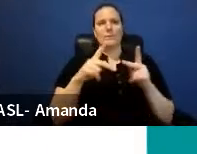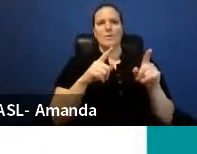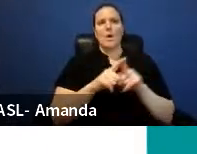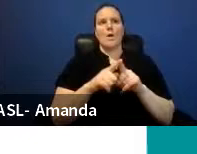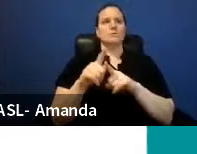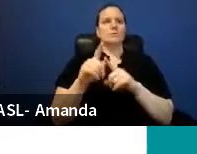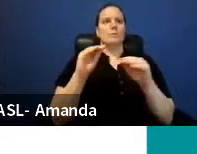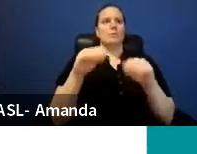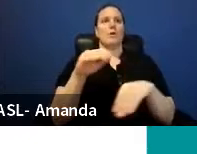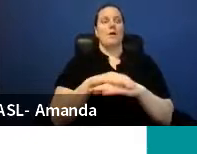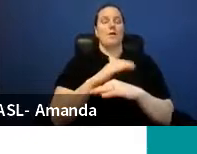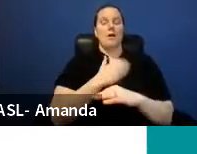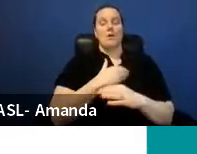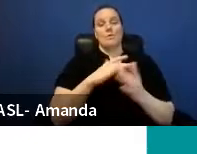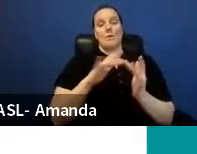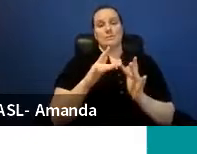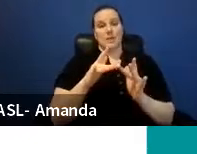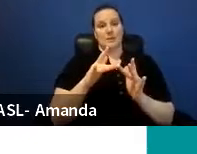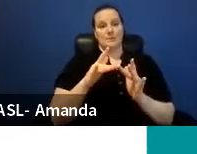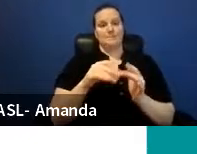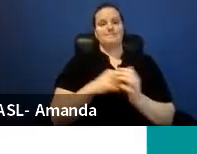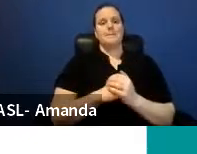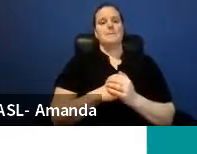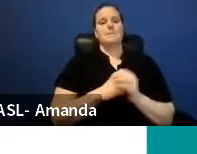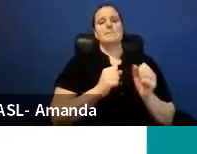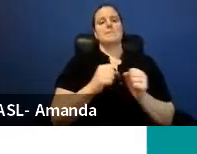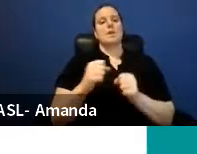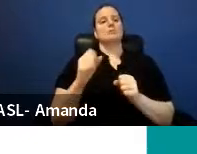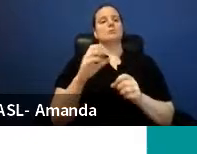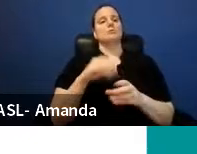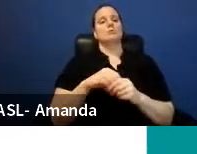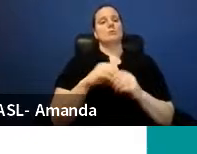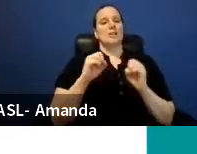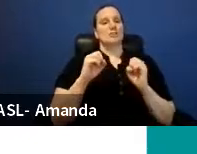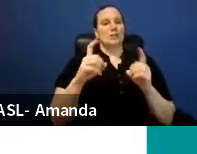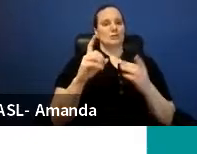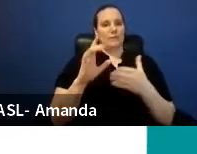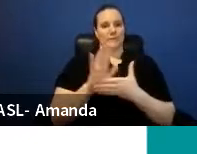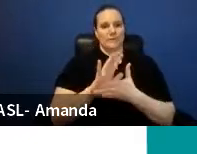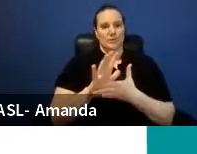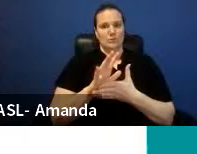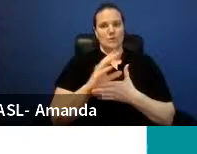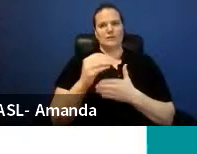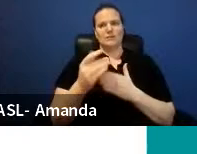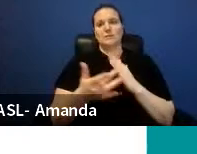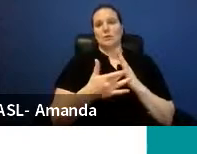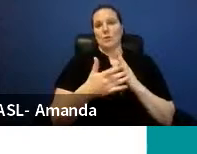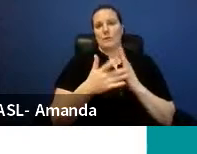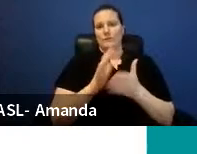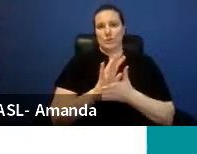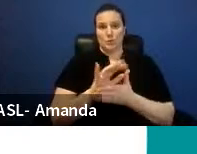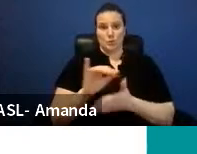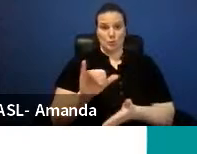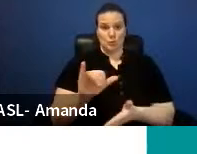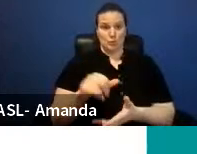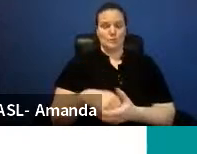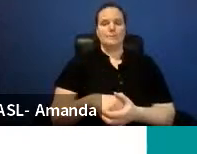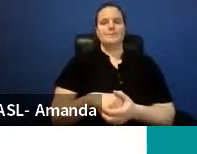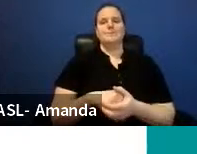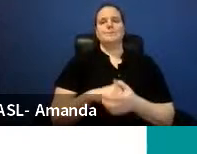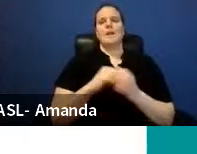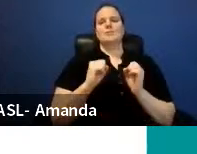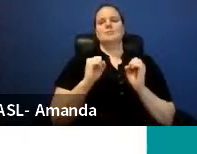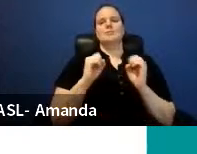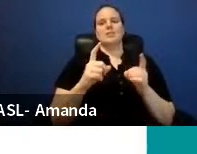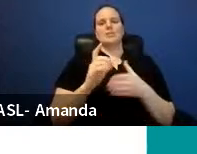on our website. And so our strategy includes educational videos as well as technical videos. So our education